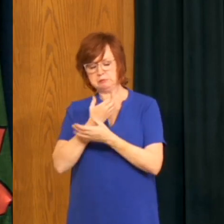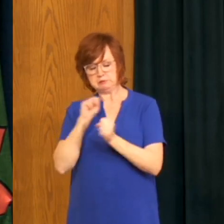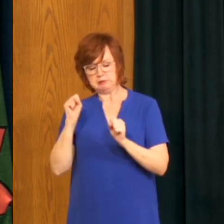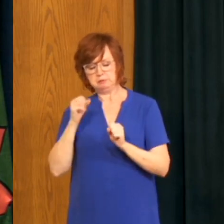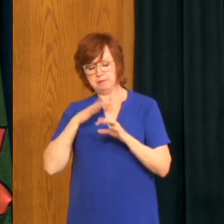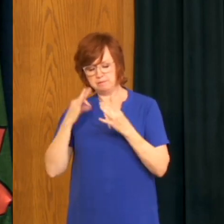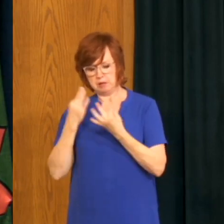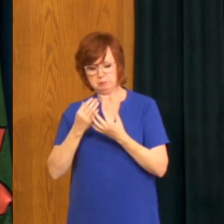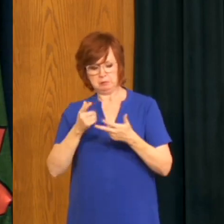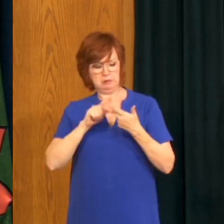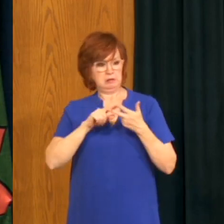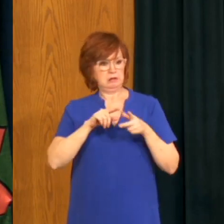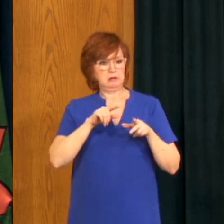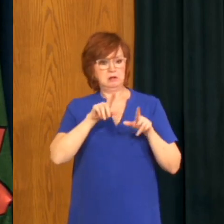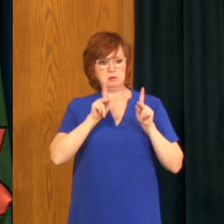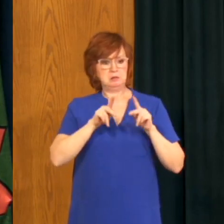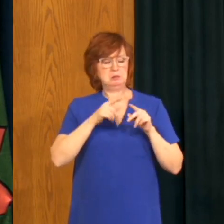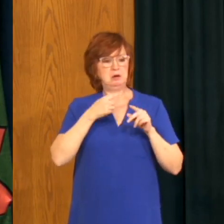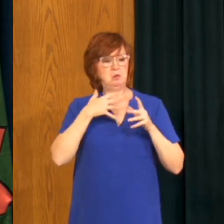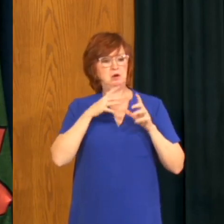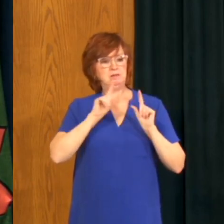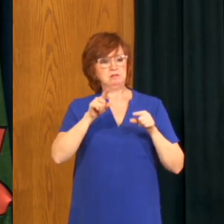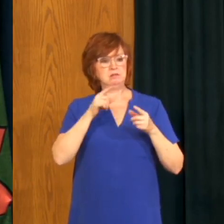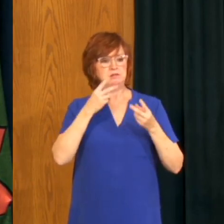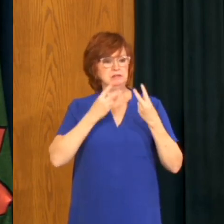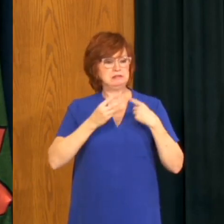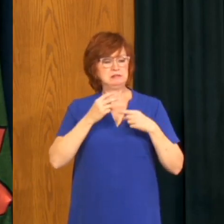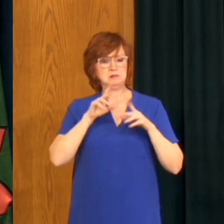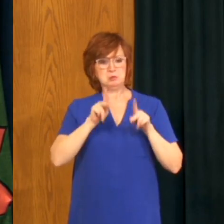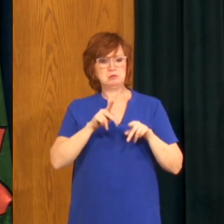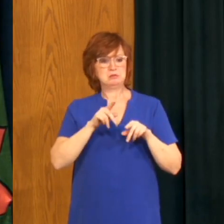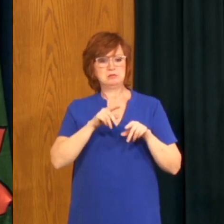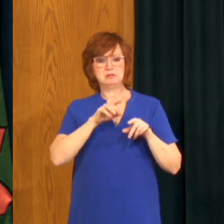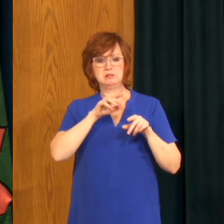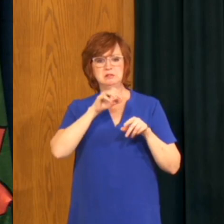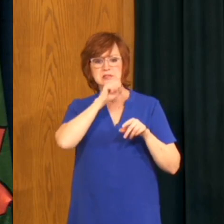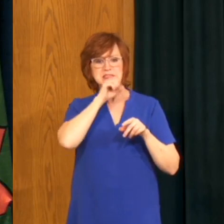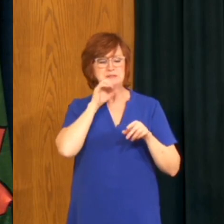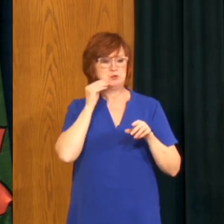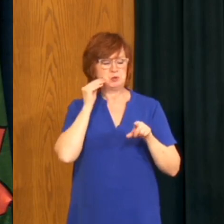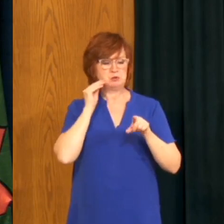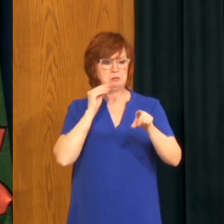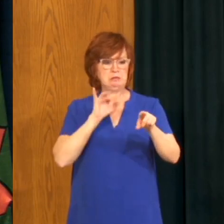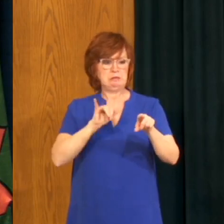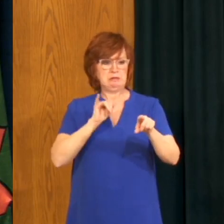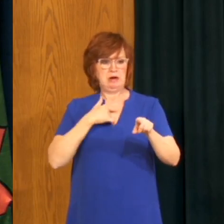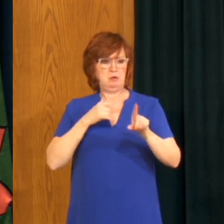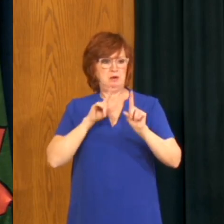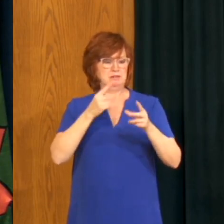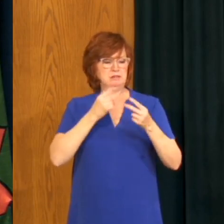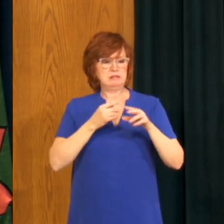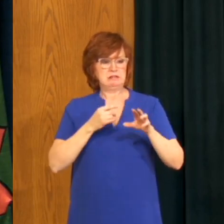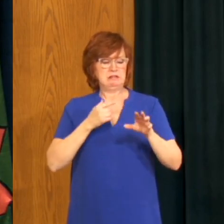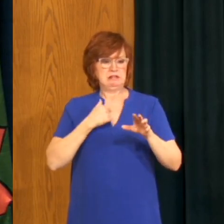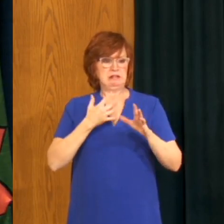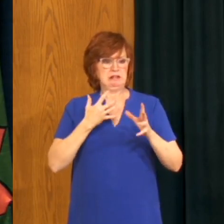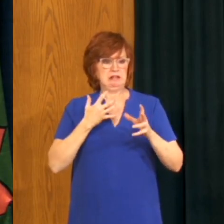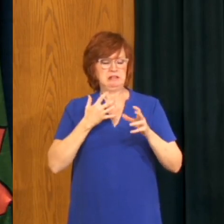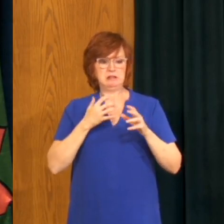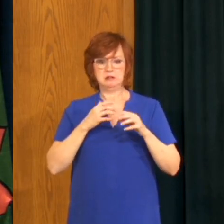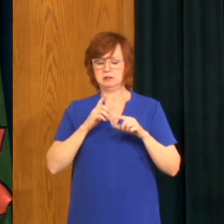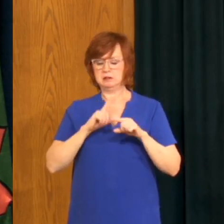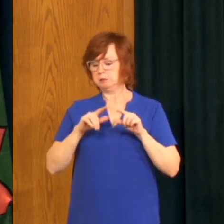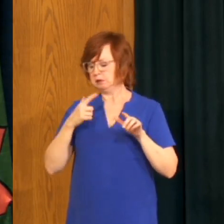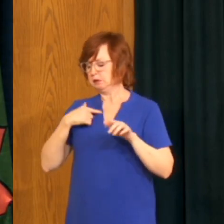visits with their family members in long-term care centers. The sacrifices have been great, and we're thankful for them, because the reason our numbers are so